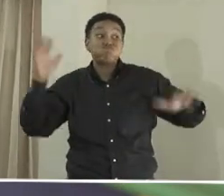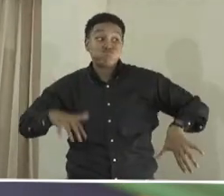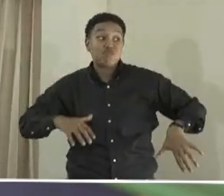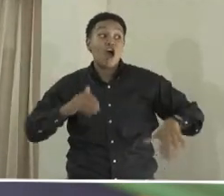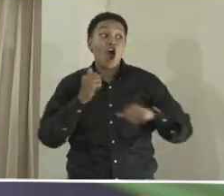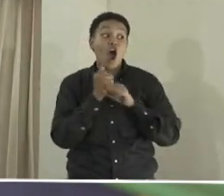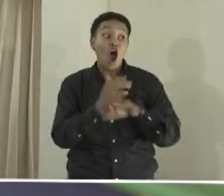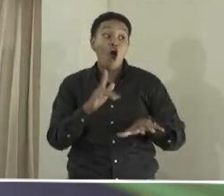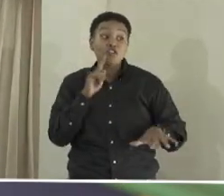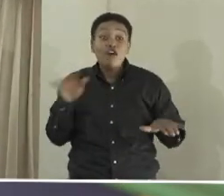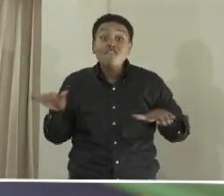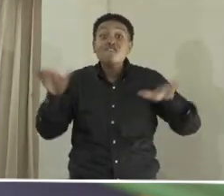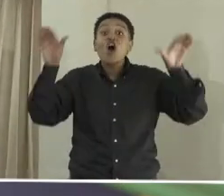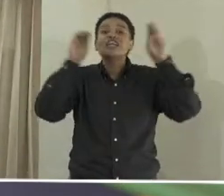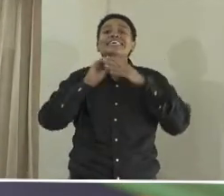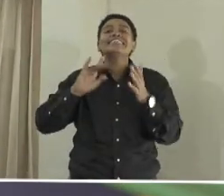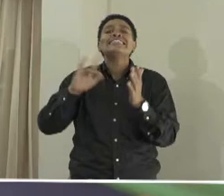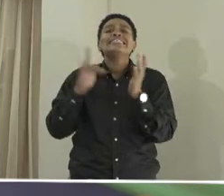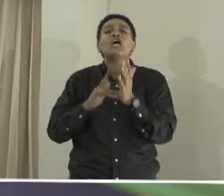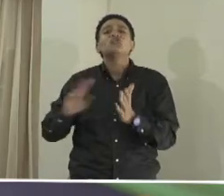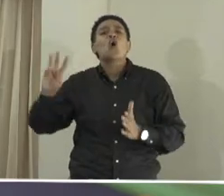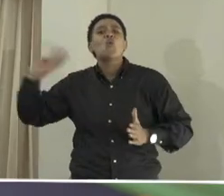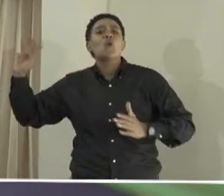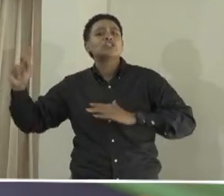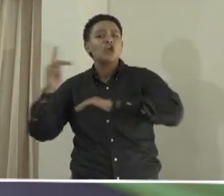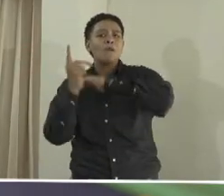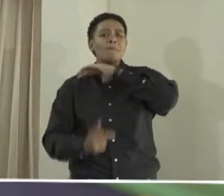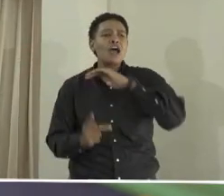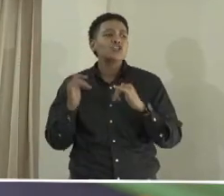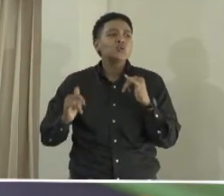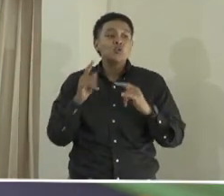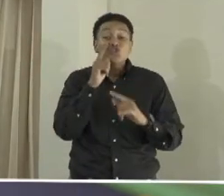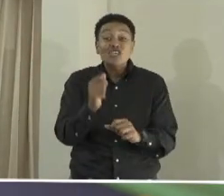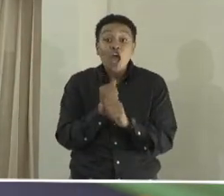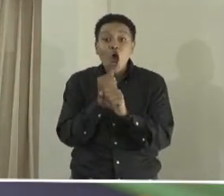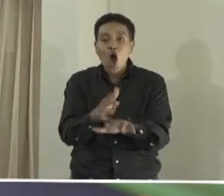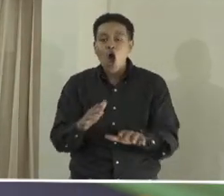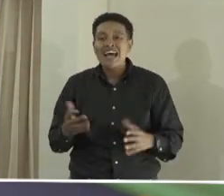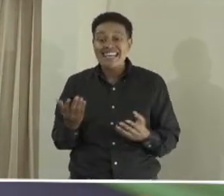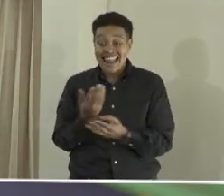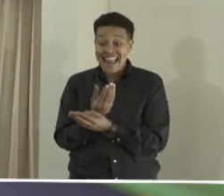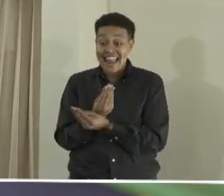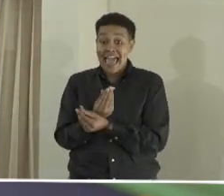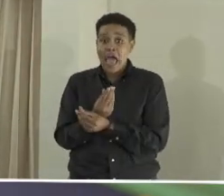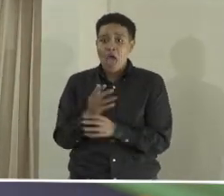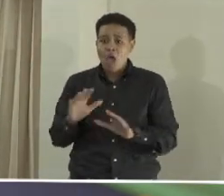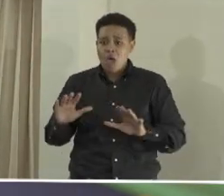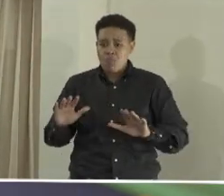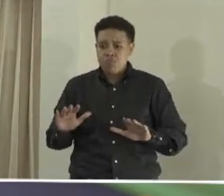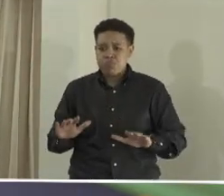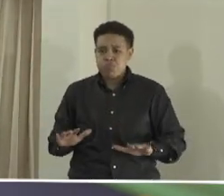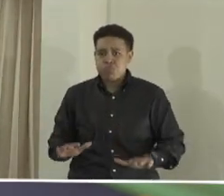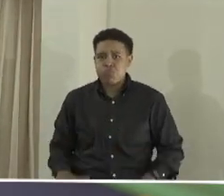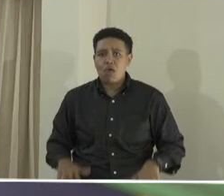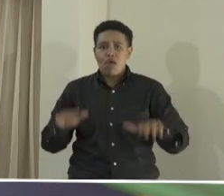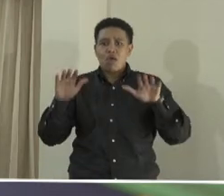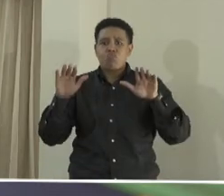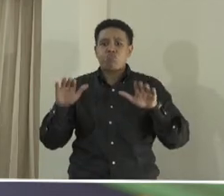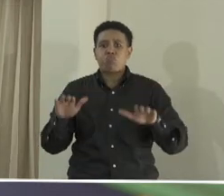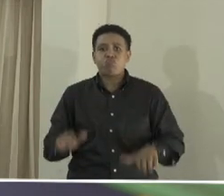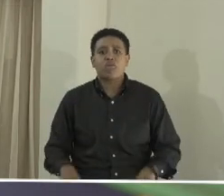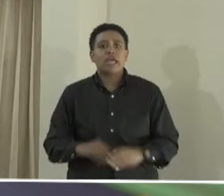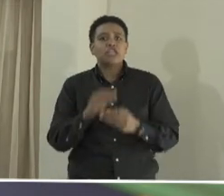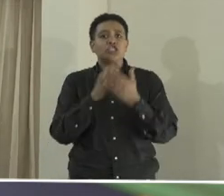in central and western parishes, which created sinking land in some communities. The town of